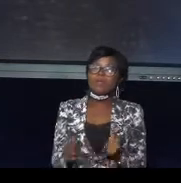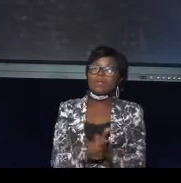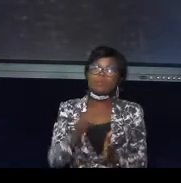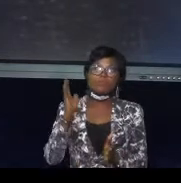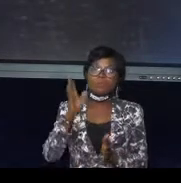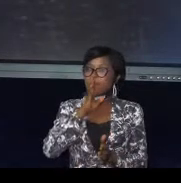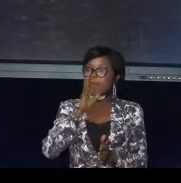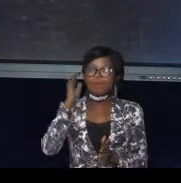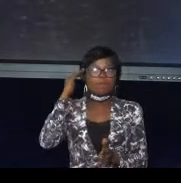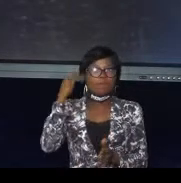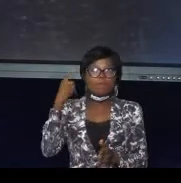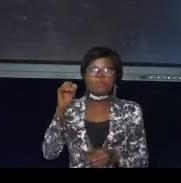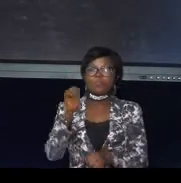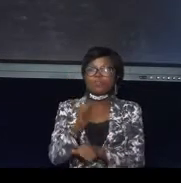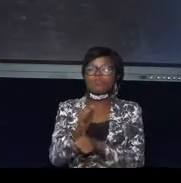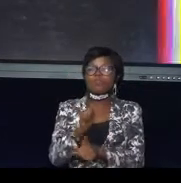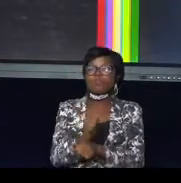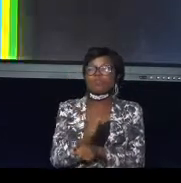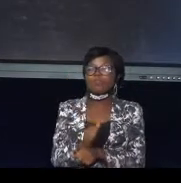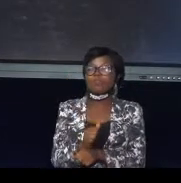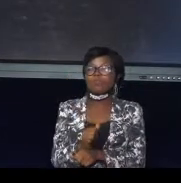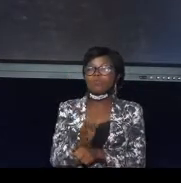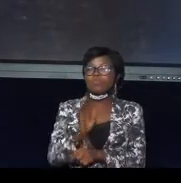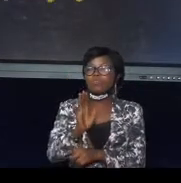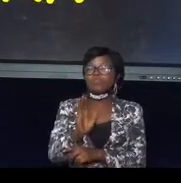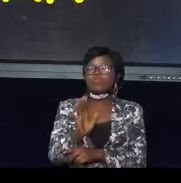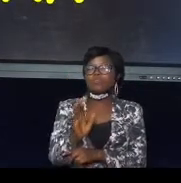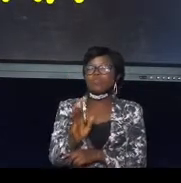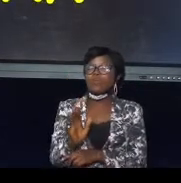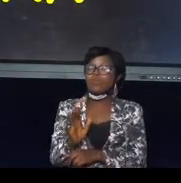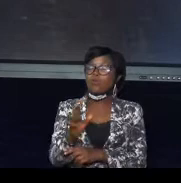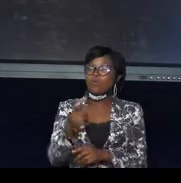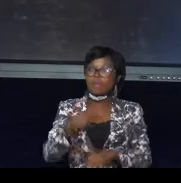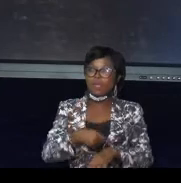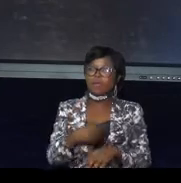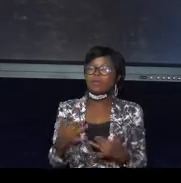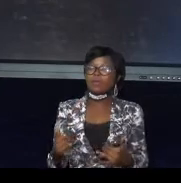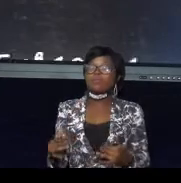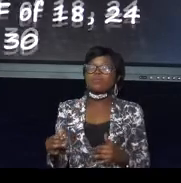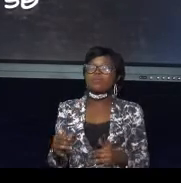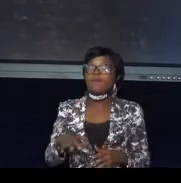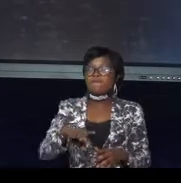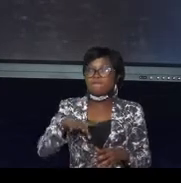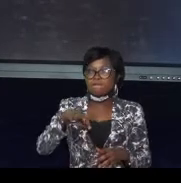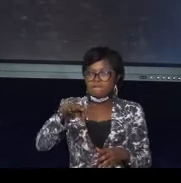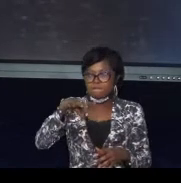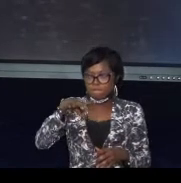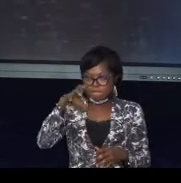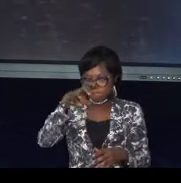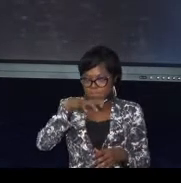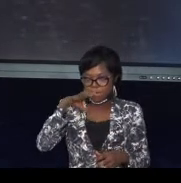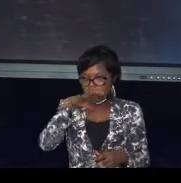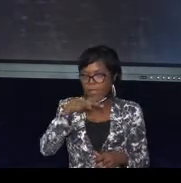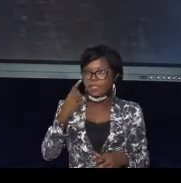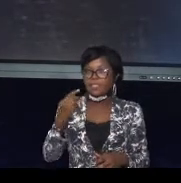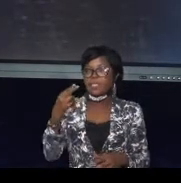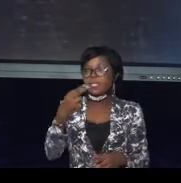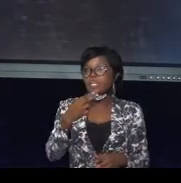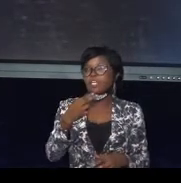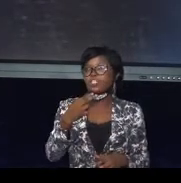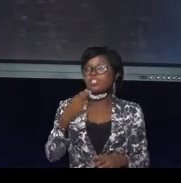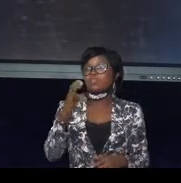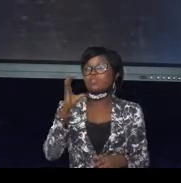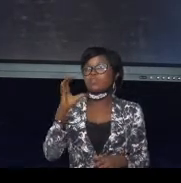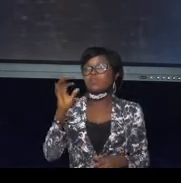activity. That will be for the homework. But for now, take this. You have to find the highest common factor of 18, 24,